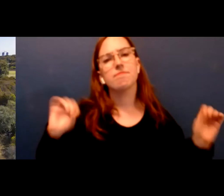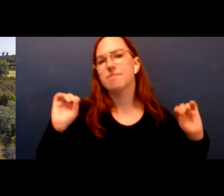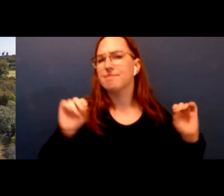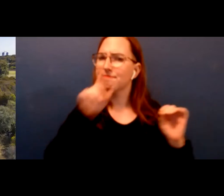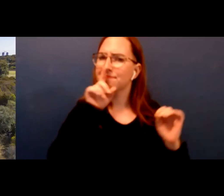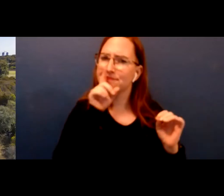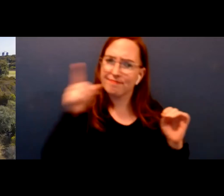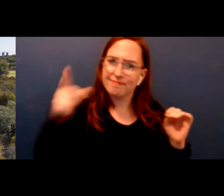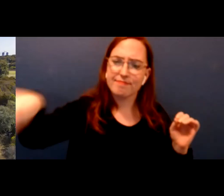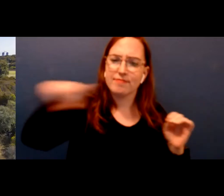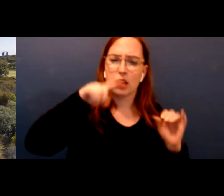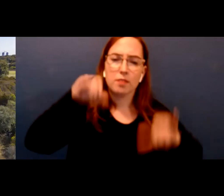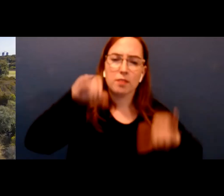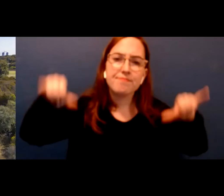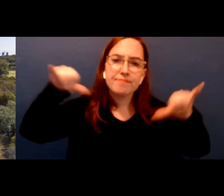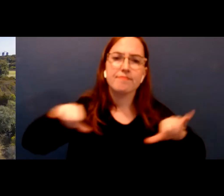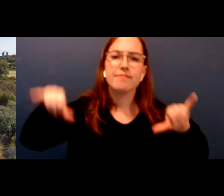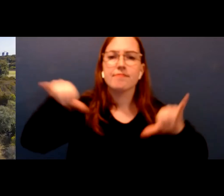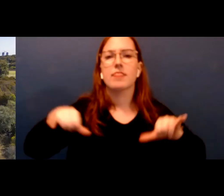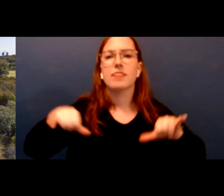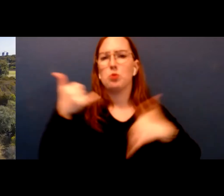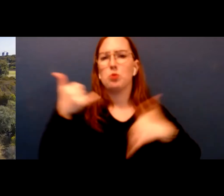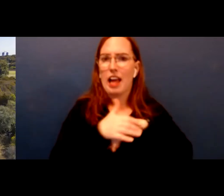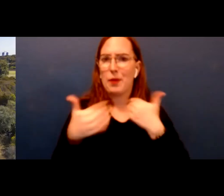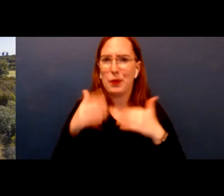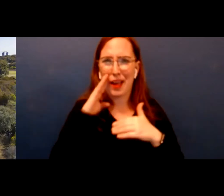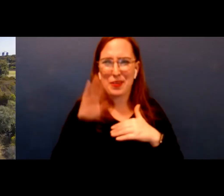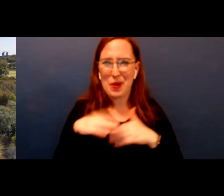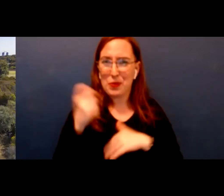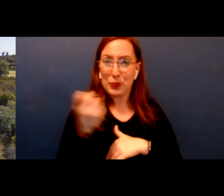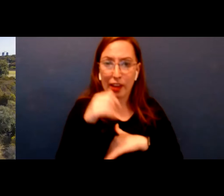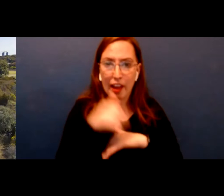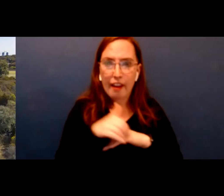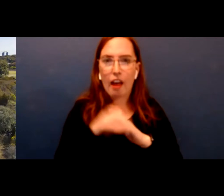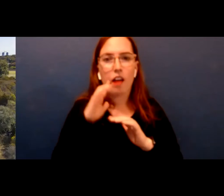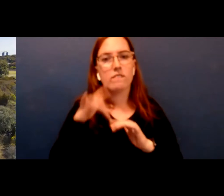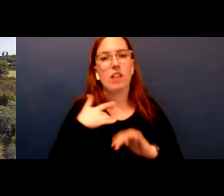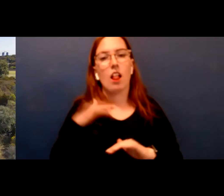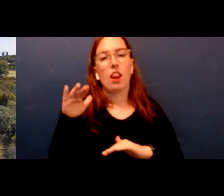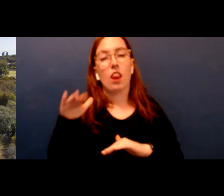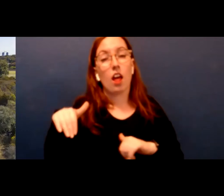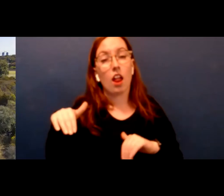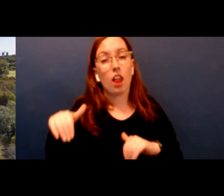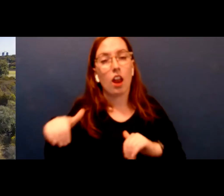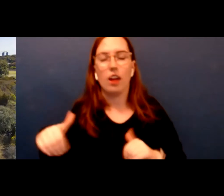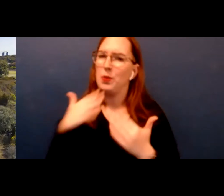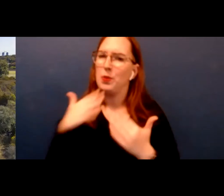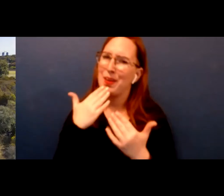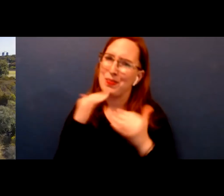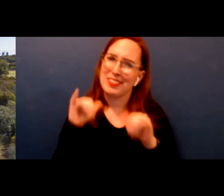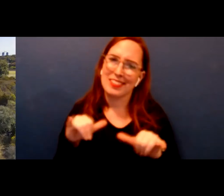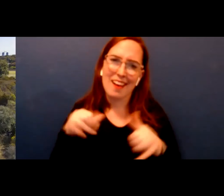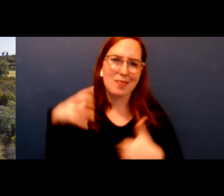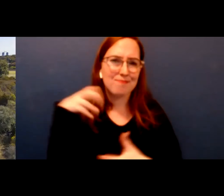everybody for sticking around this late in the evening on a Tuesday. So I really appreciate